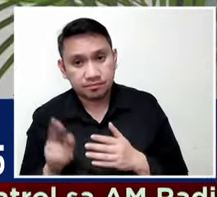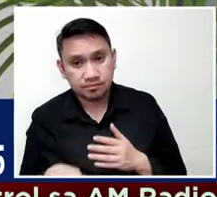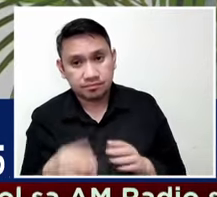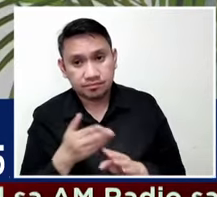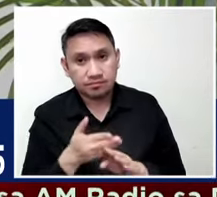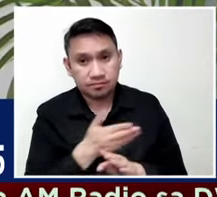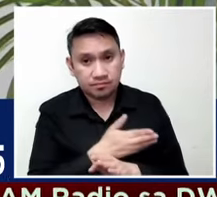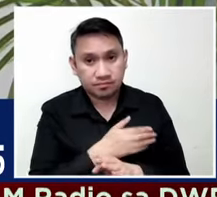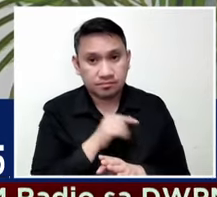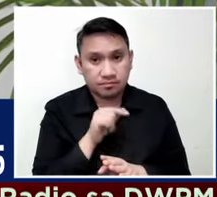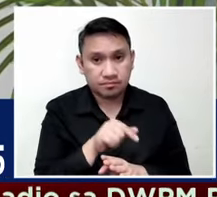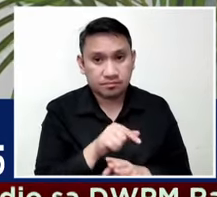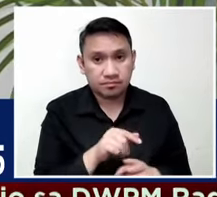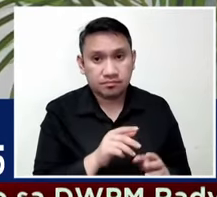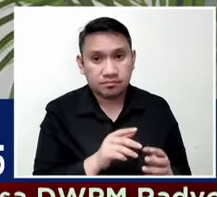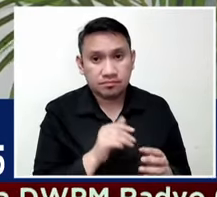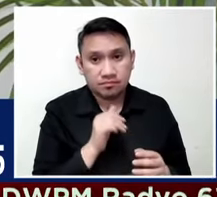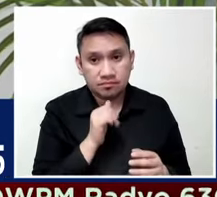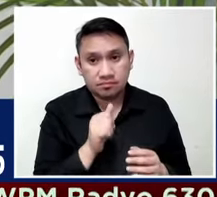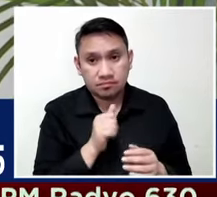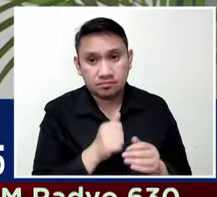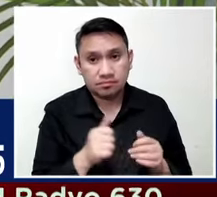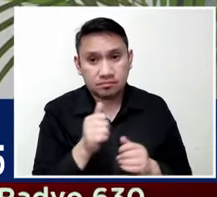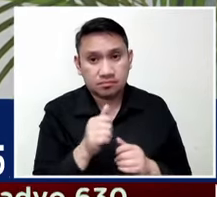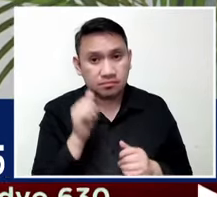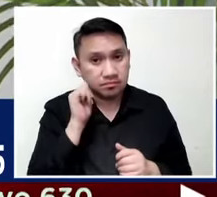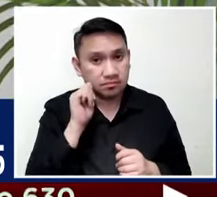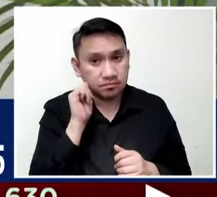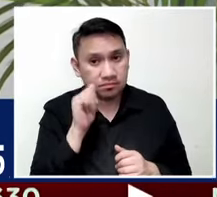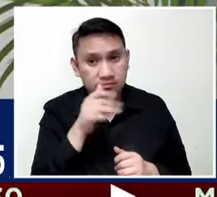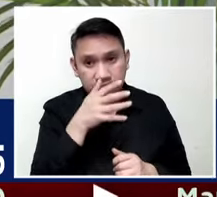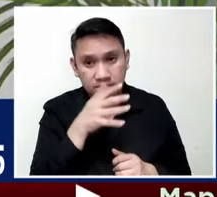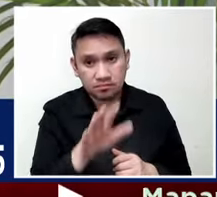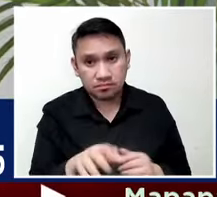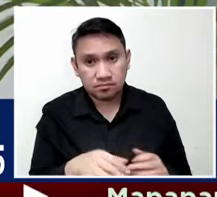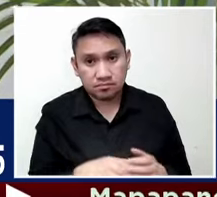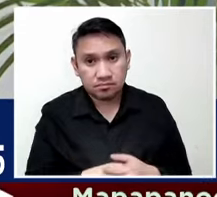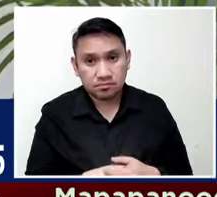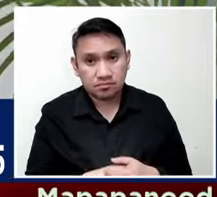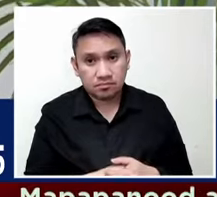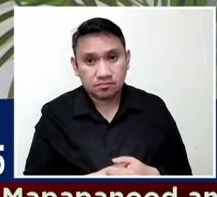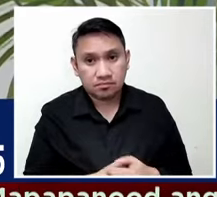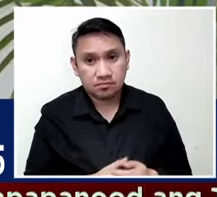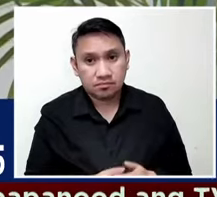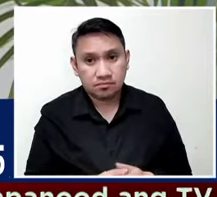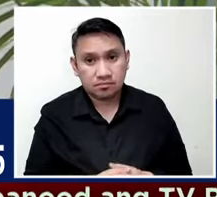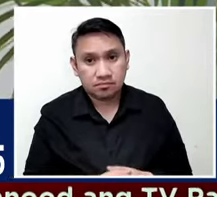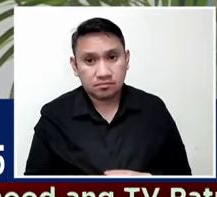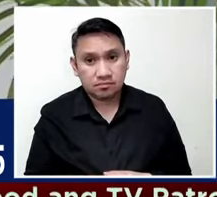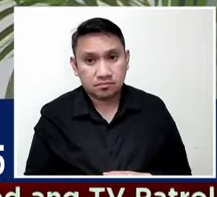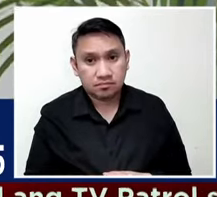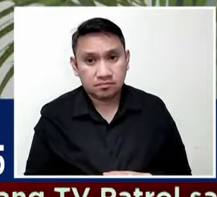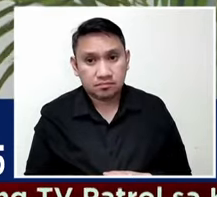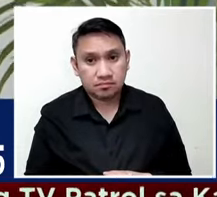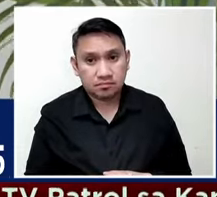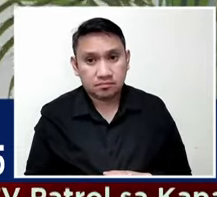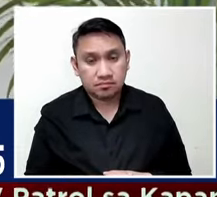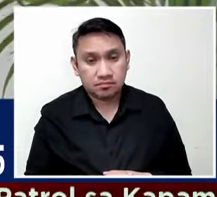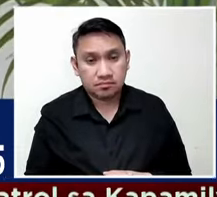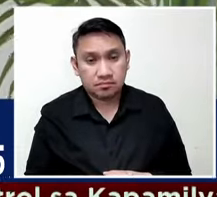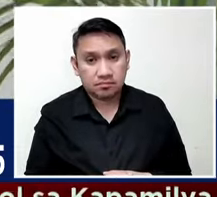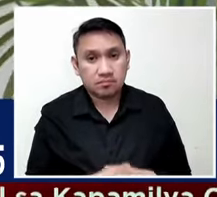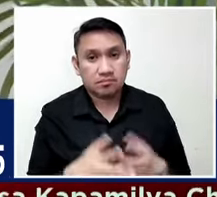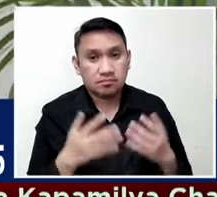declared unconstitutional that cannot always be ignored or disregarded. So the doctrine nullifies the